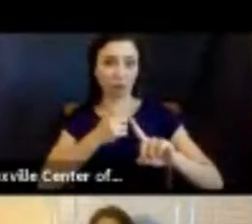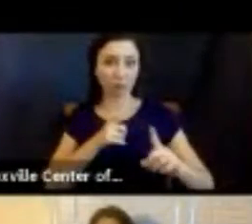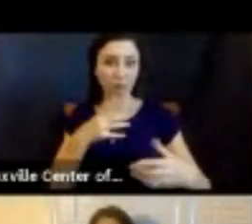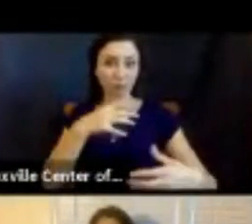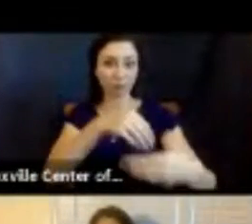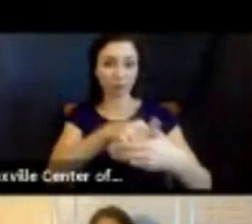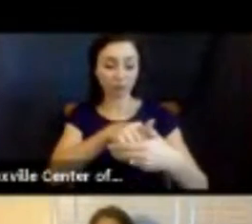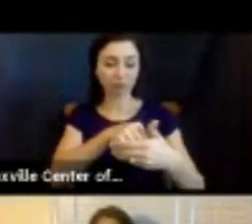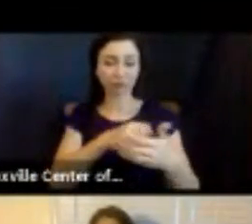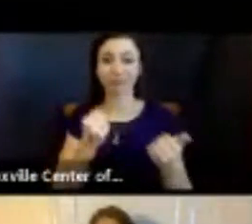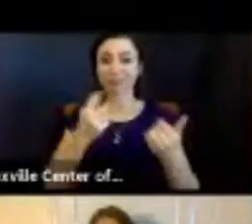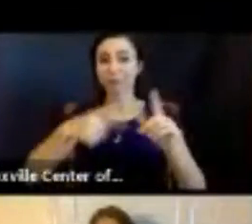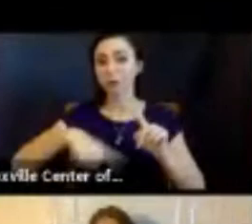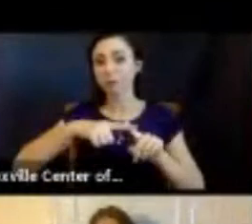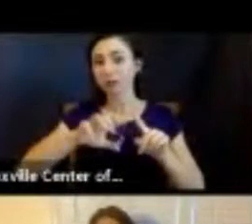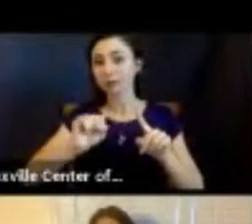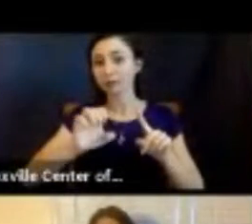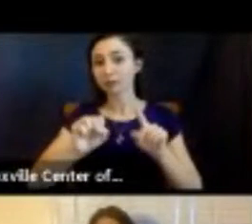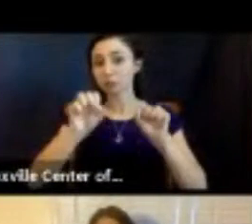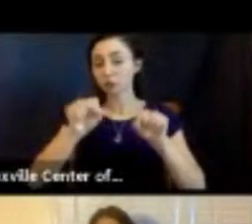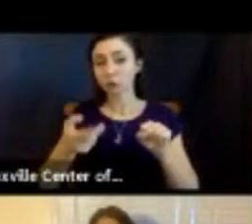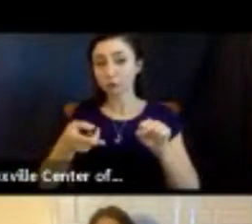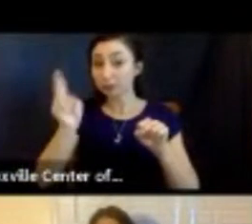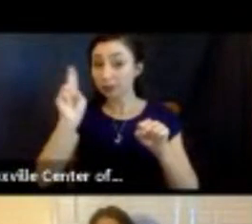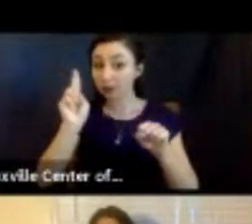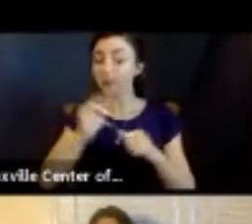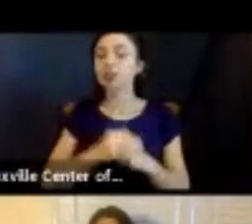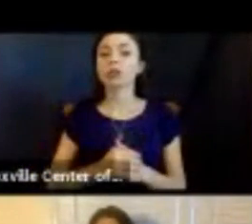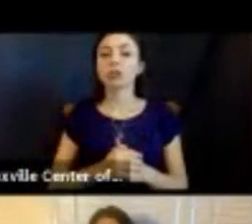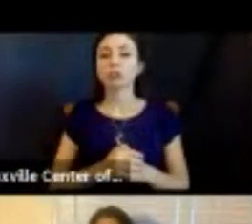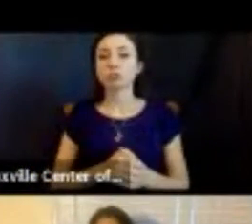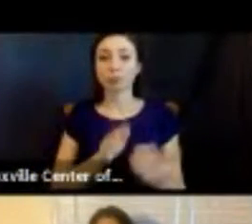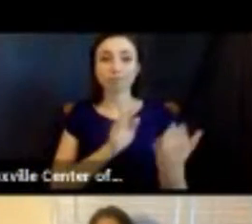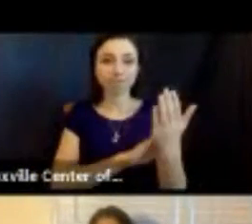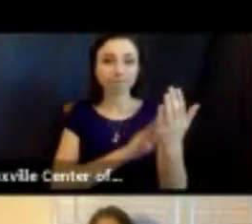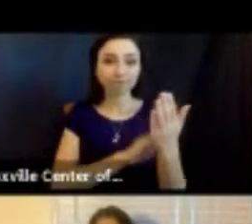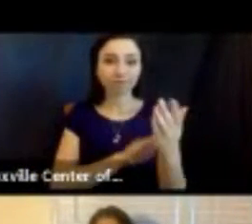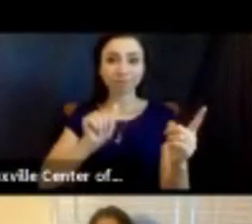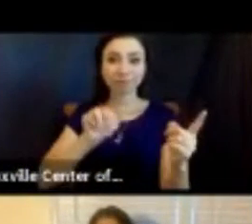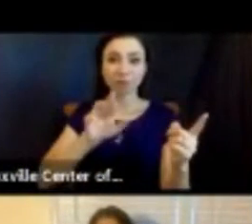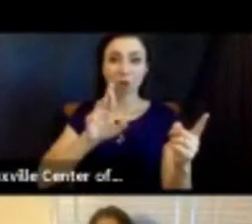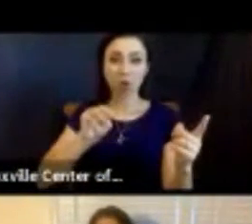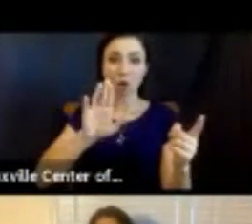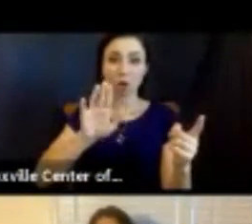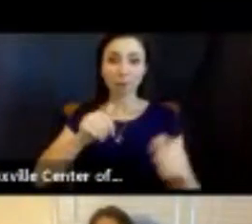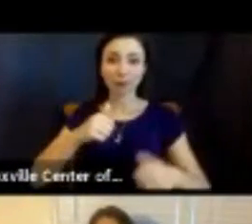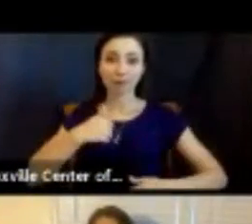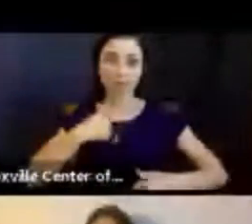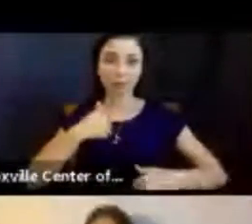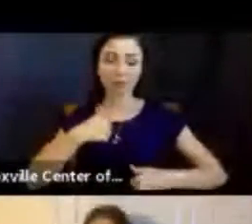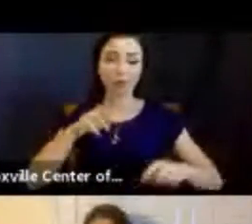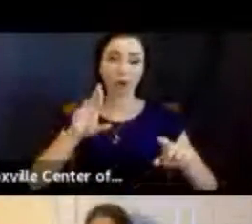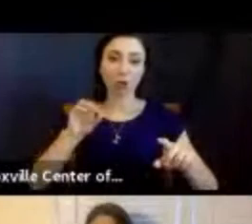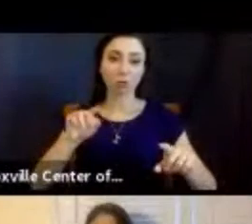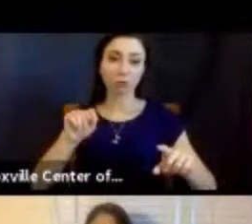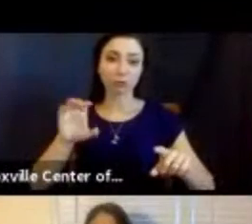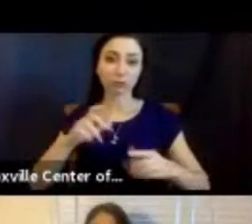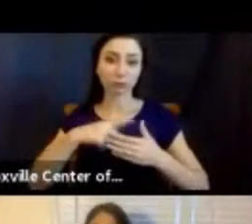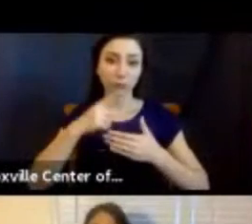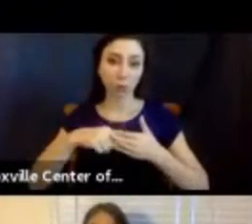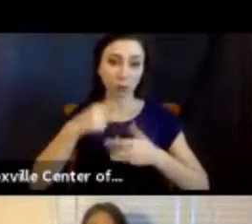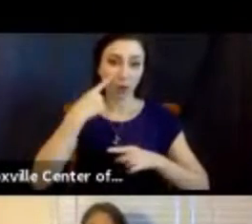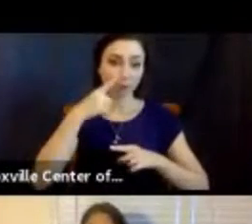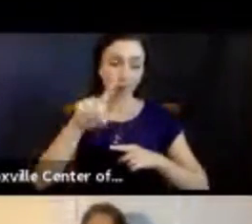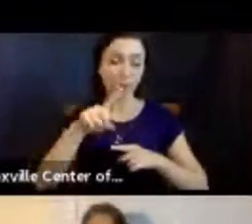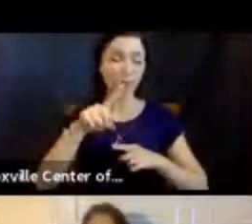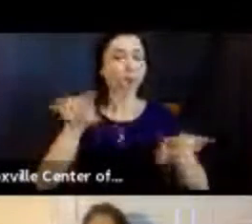eventual positive cases could have been significantly higher. So we commend the Army ROTC program in taking these steps to be proactive in protecting